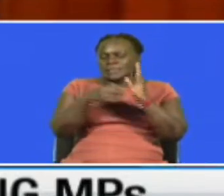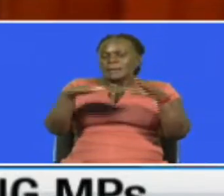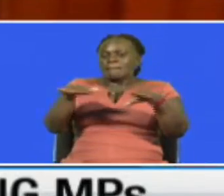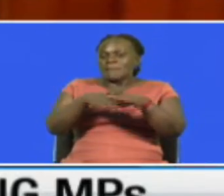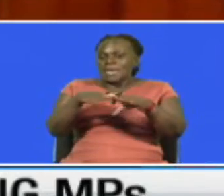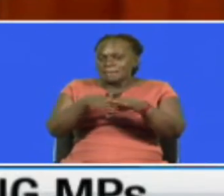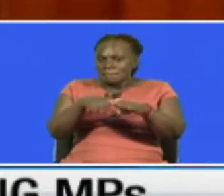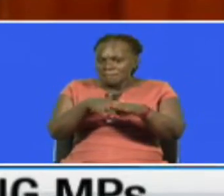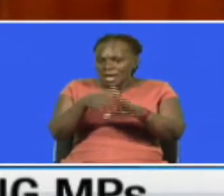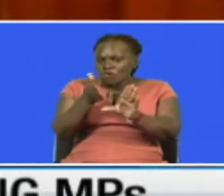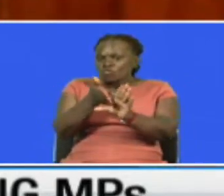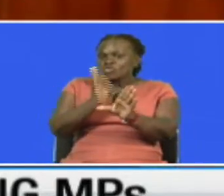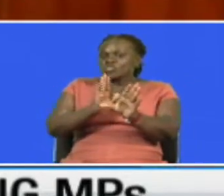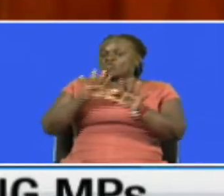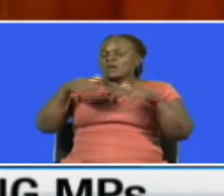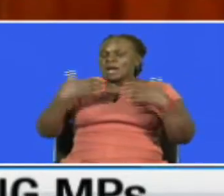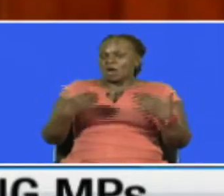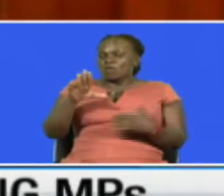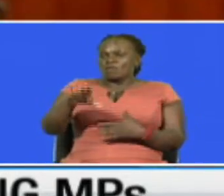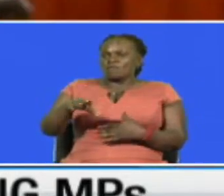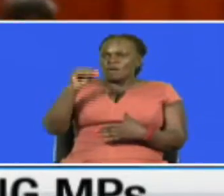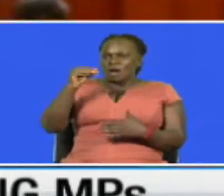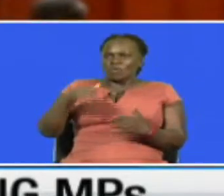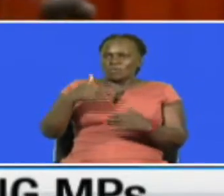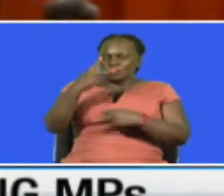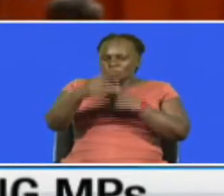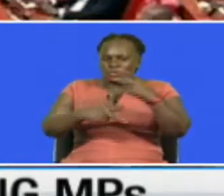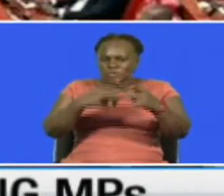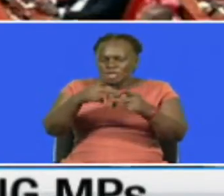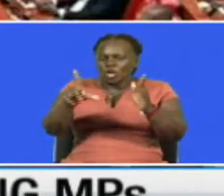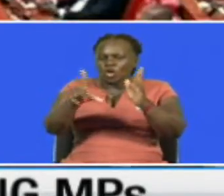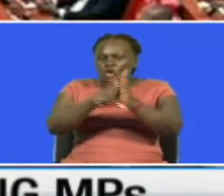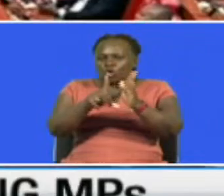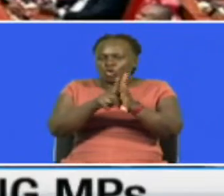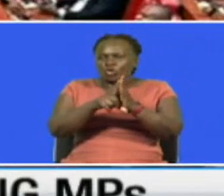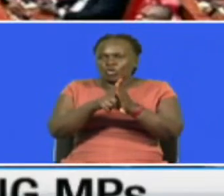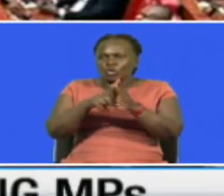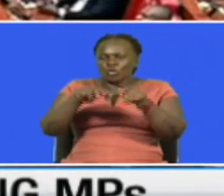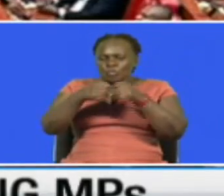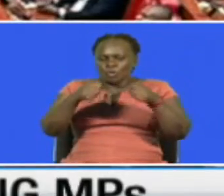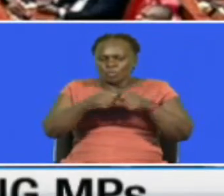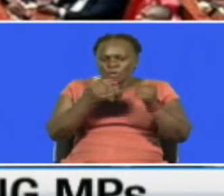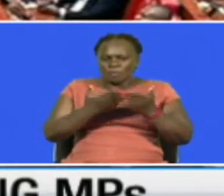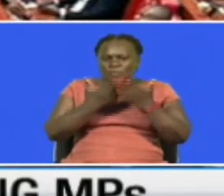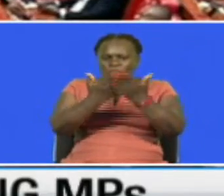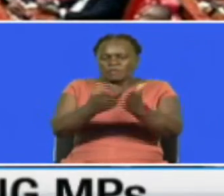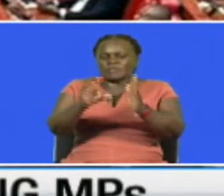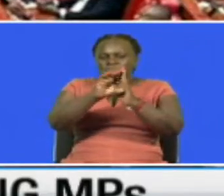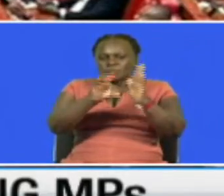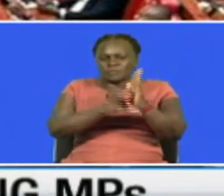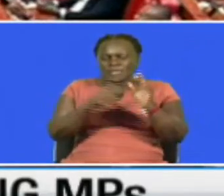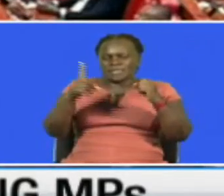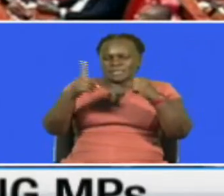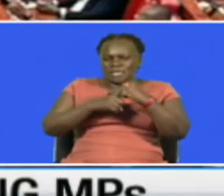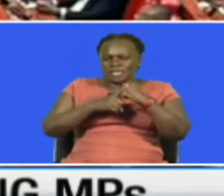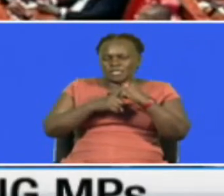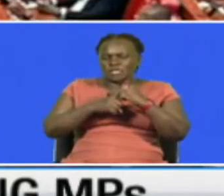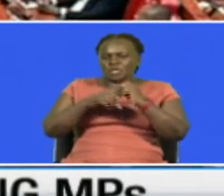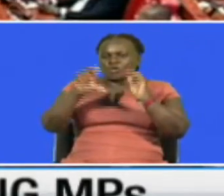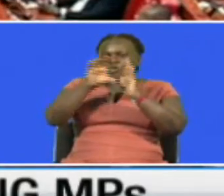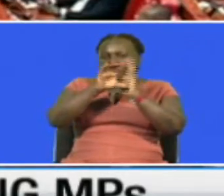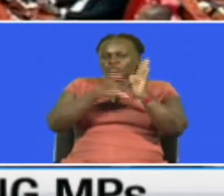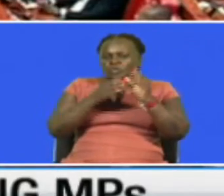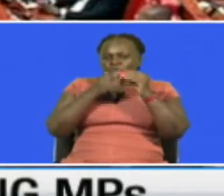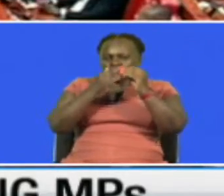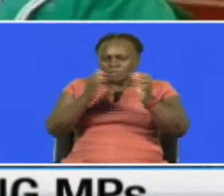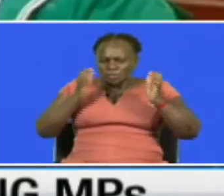of Parliament may be recalled if found after due process of the law to have violated the provisions of Chapter 6 of the Constitution on